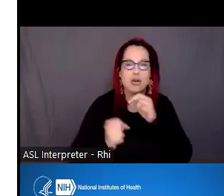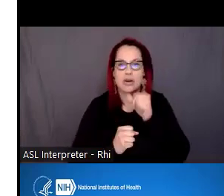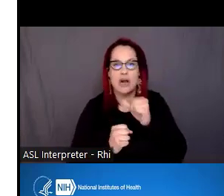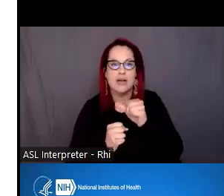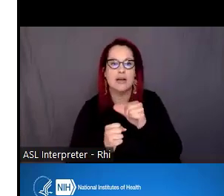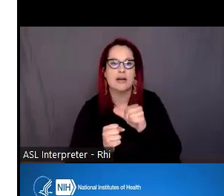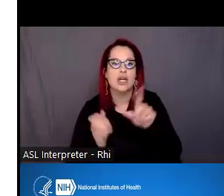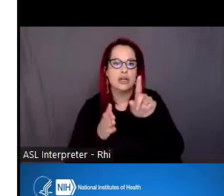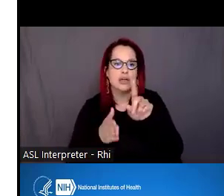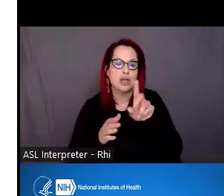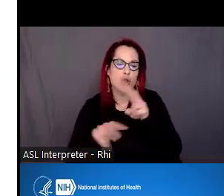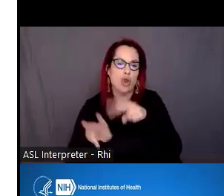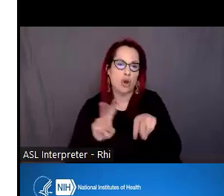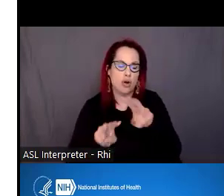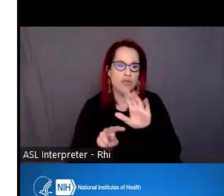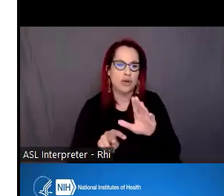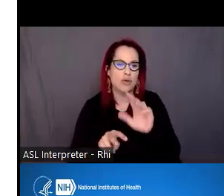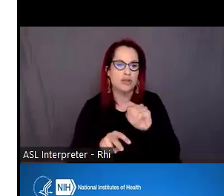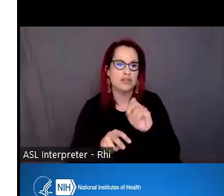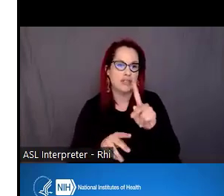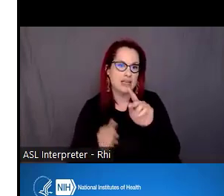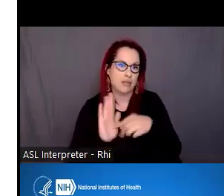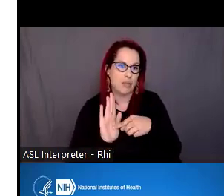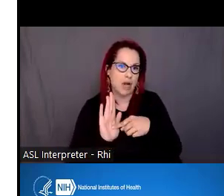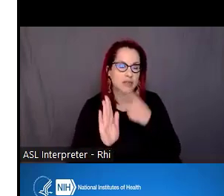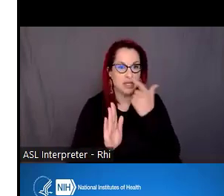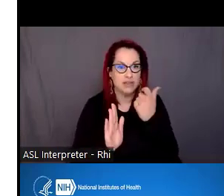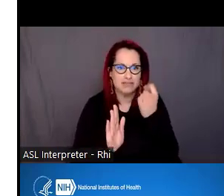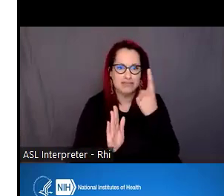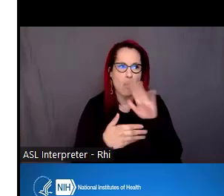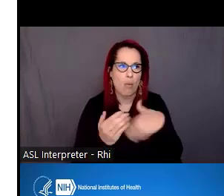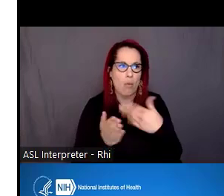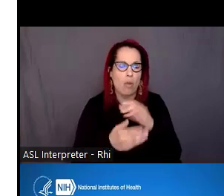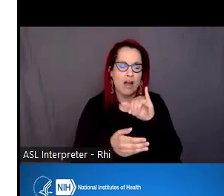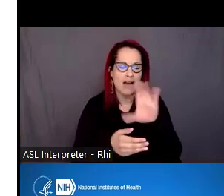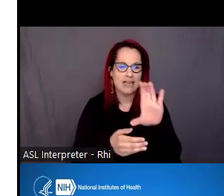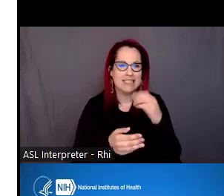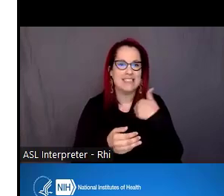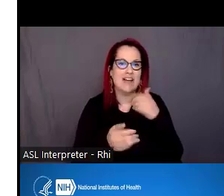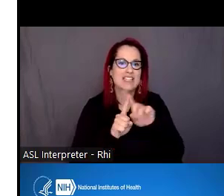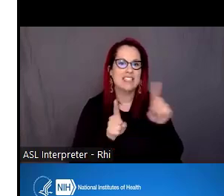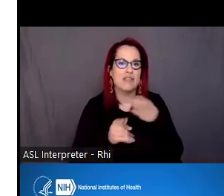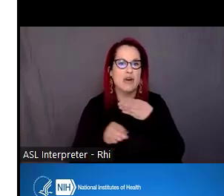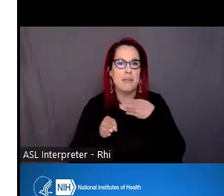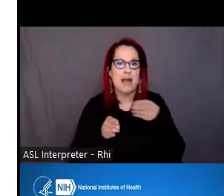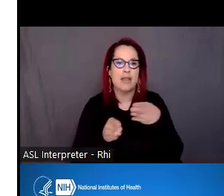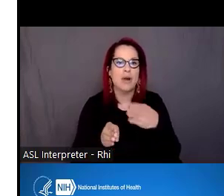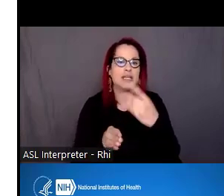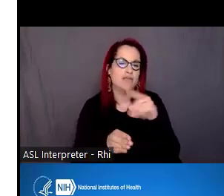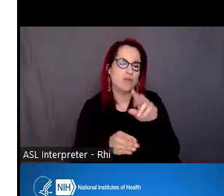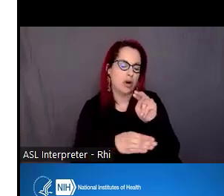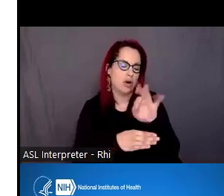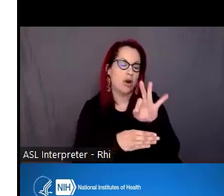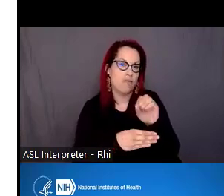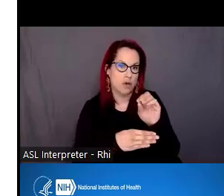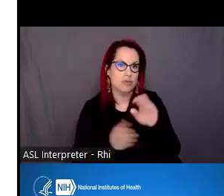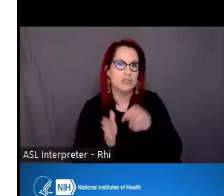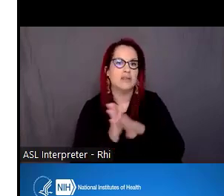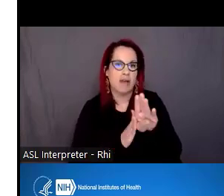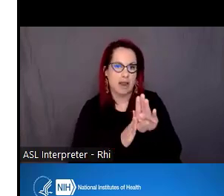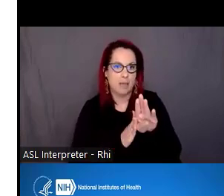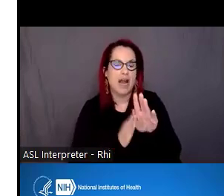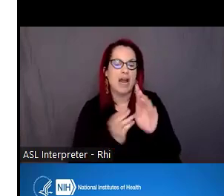task models, because again, all of the ICs have different pathways for NOFOs to be developed